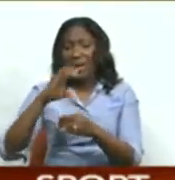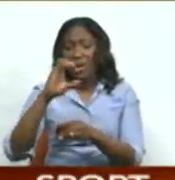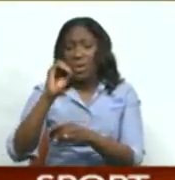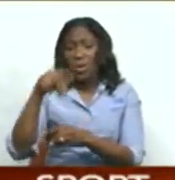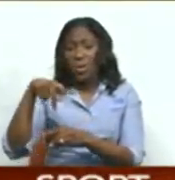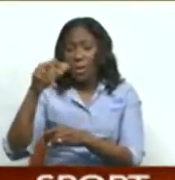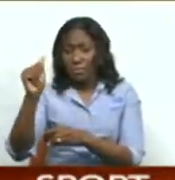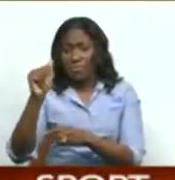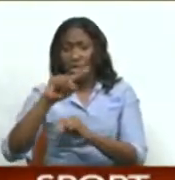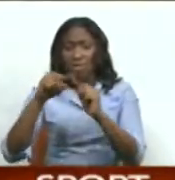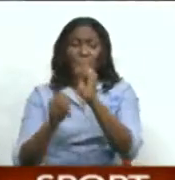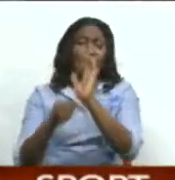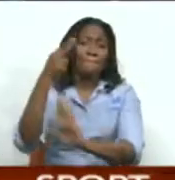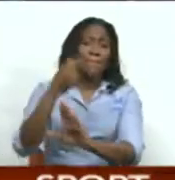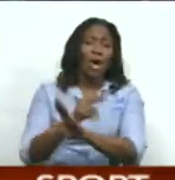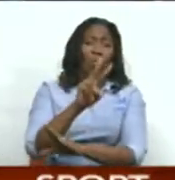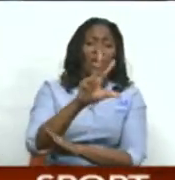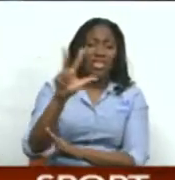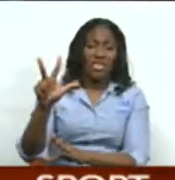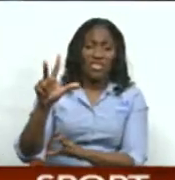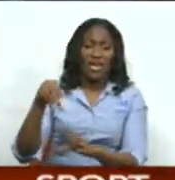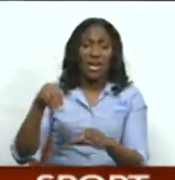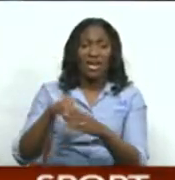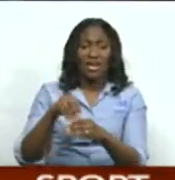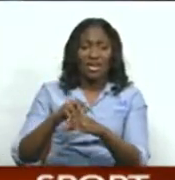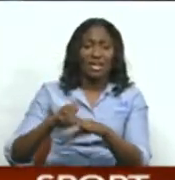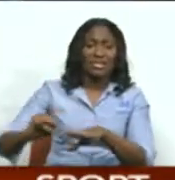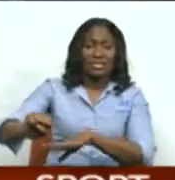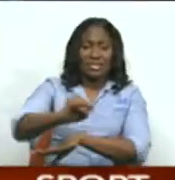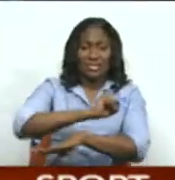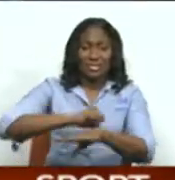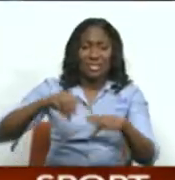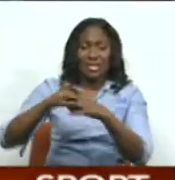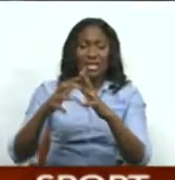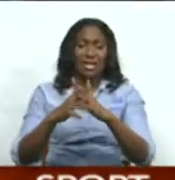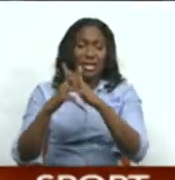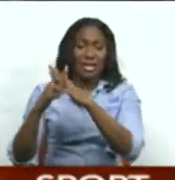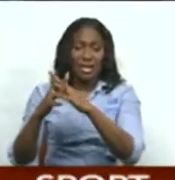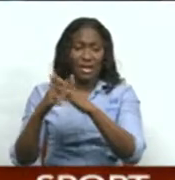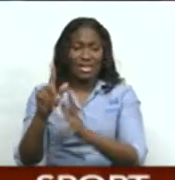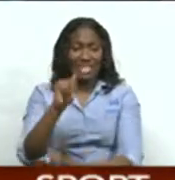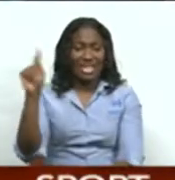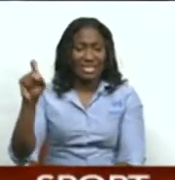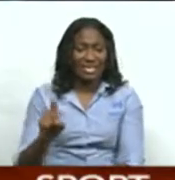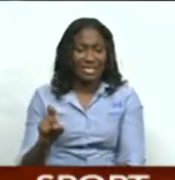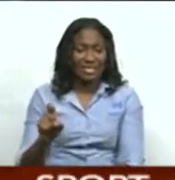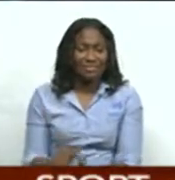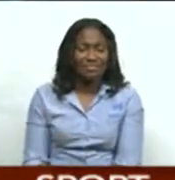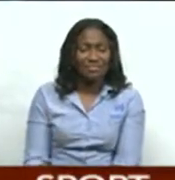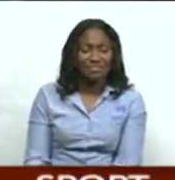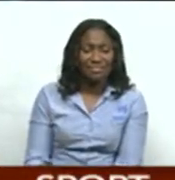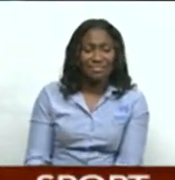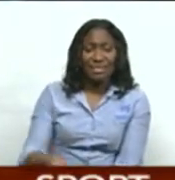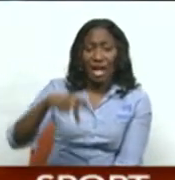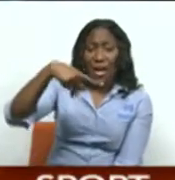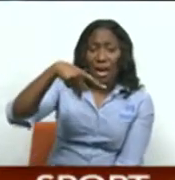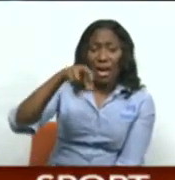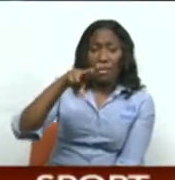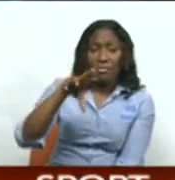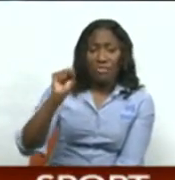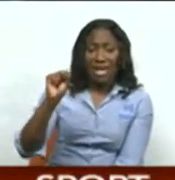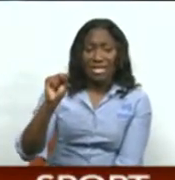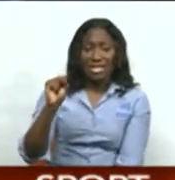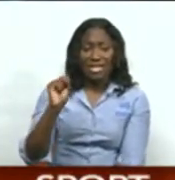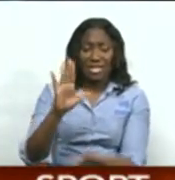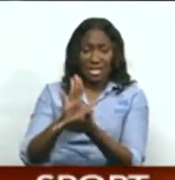play-in on March 23rd at Toyota Stadium in Frisco, Texas. Presentation College Shaguanas got one